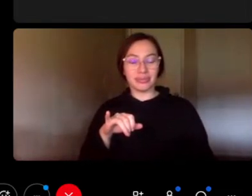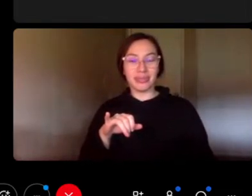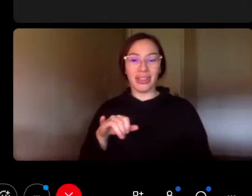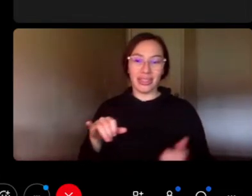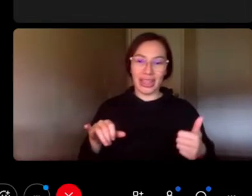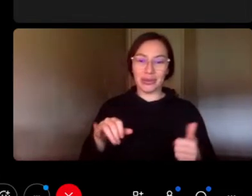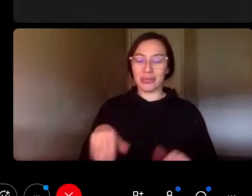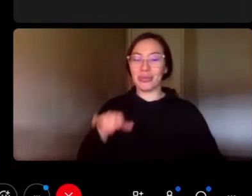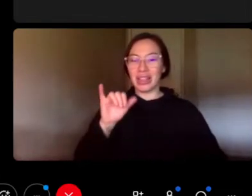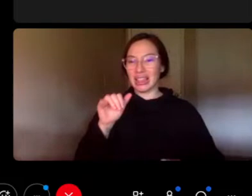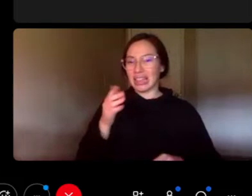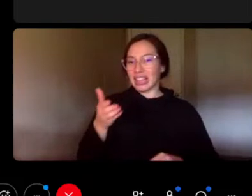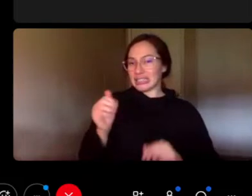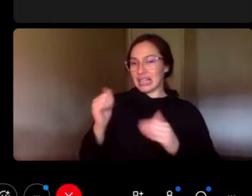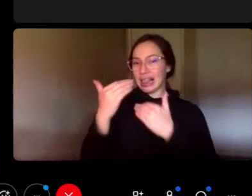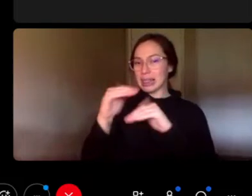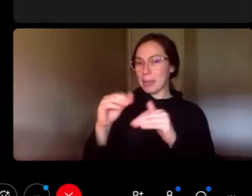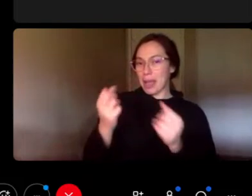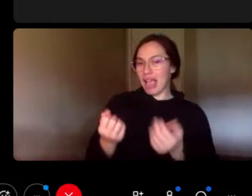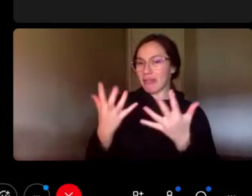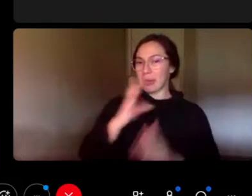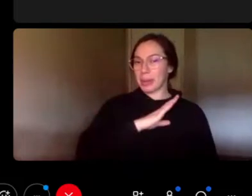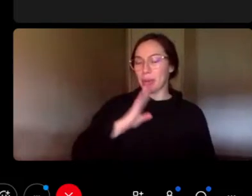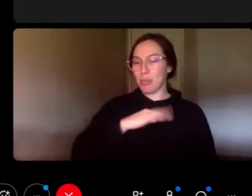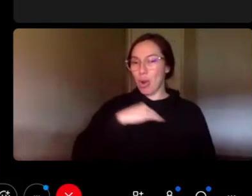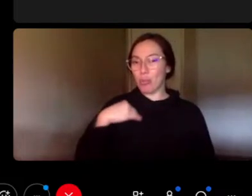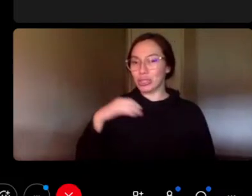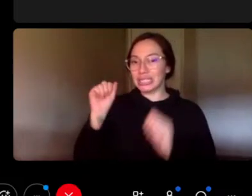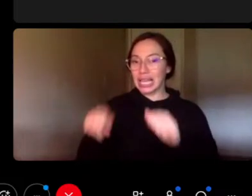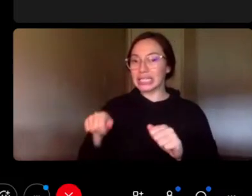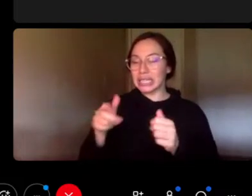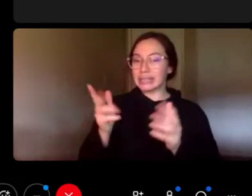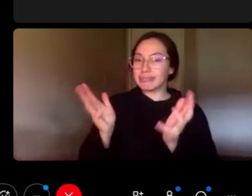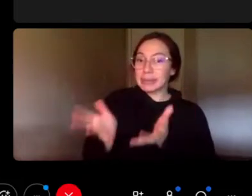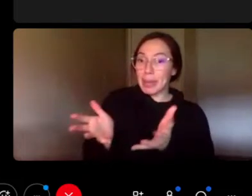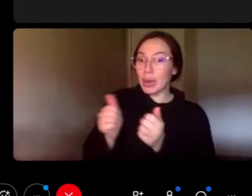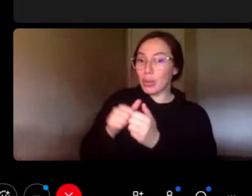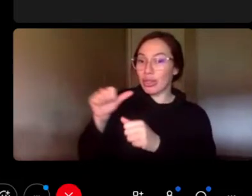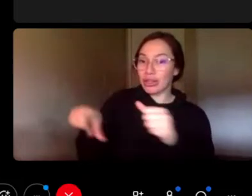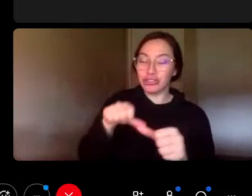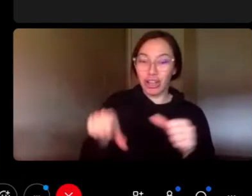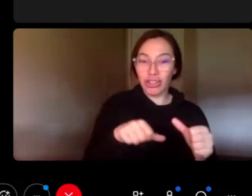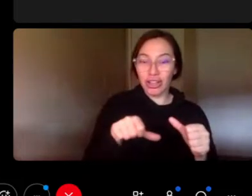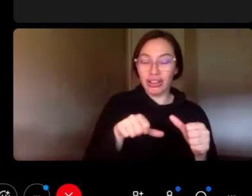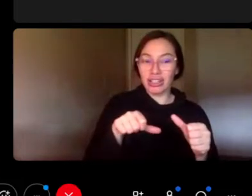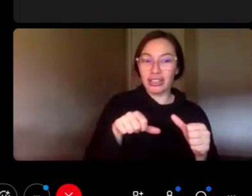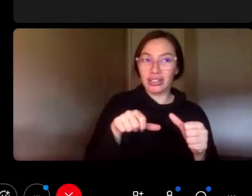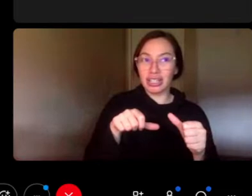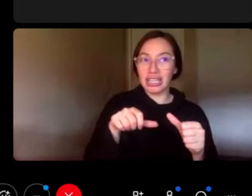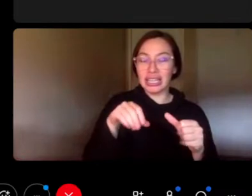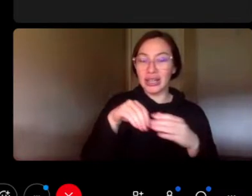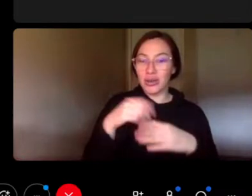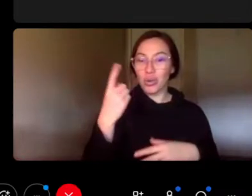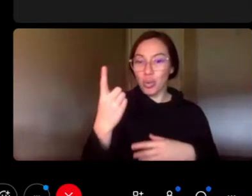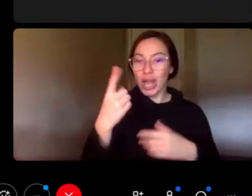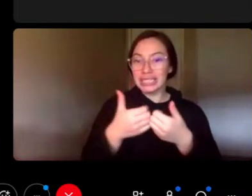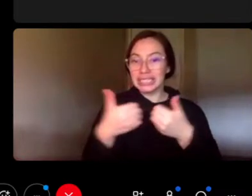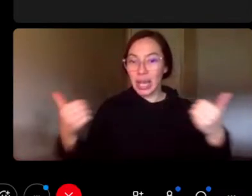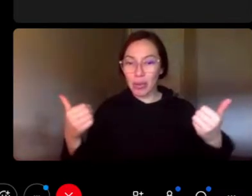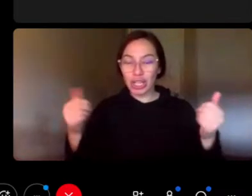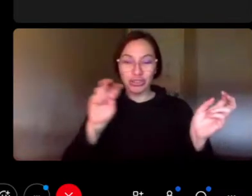the limit of how many board members could speak to each other as in one separate